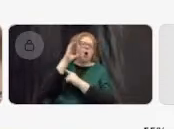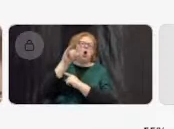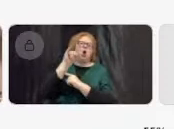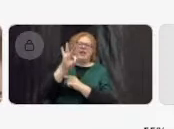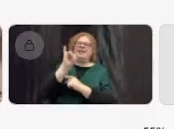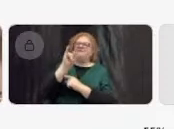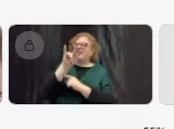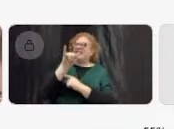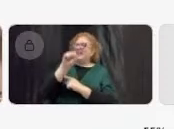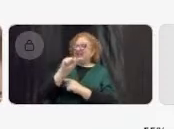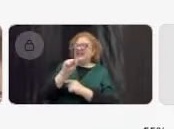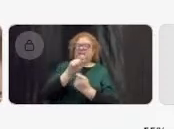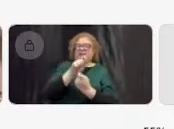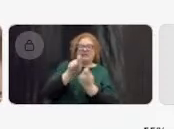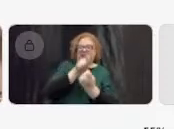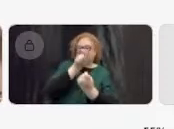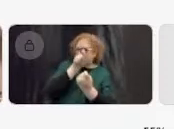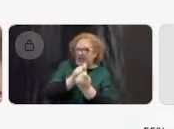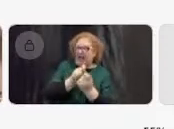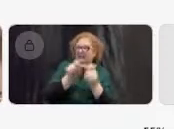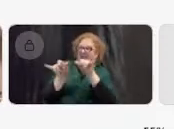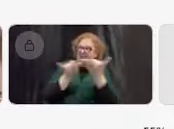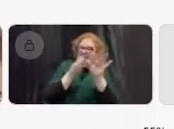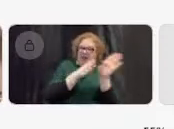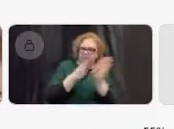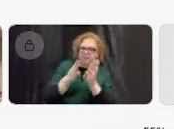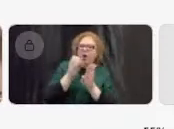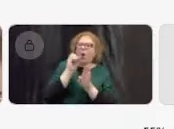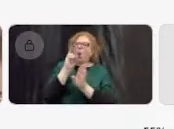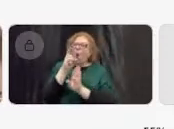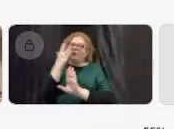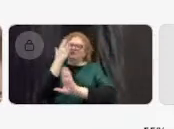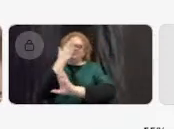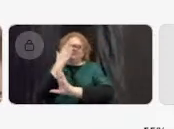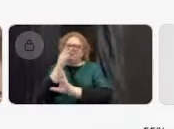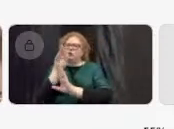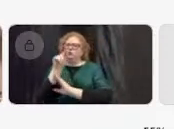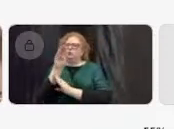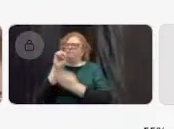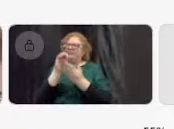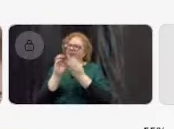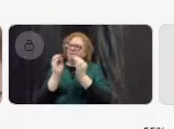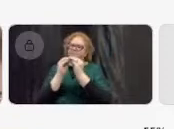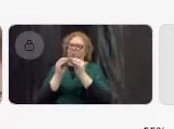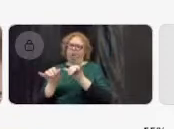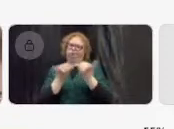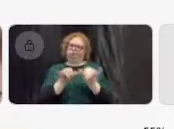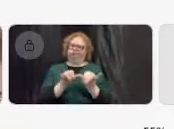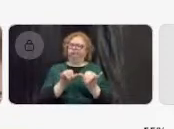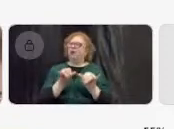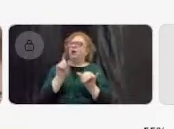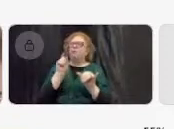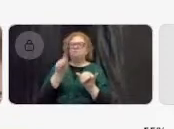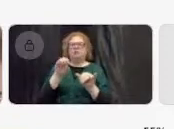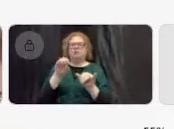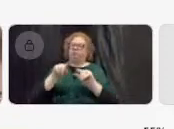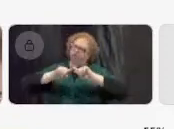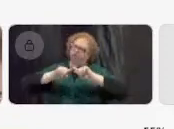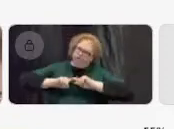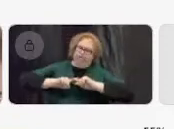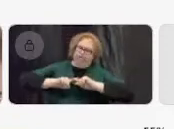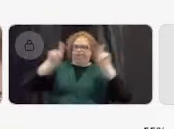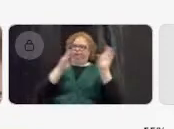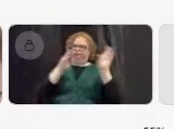identical. And so if staff would make a recommendation, it would be that we would adhere to the